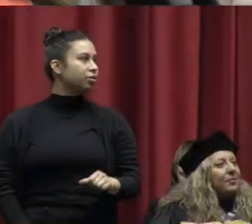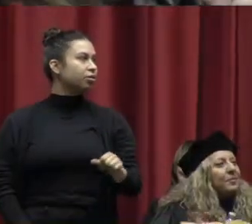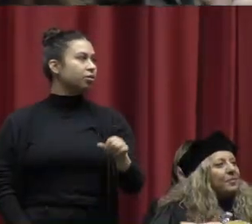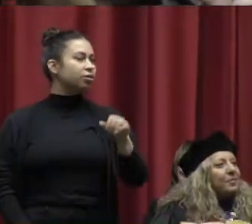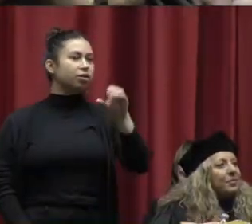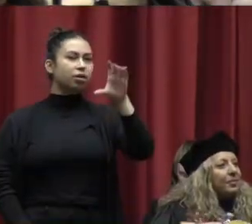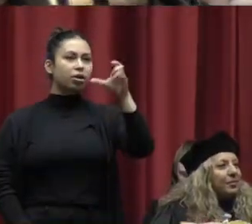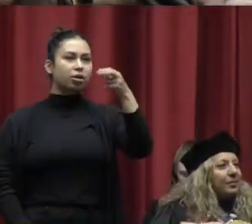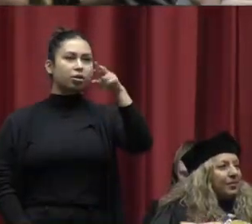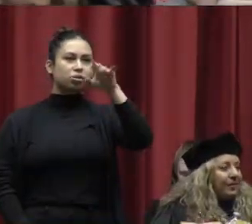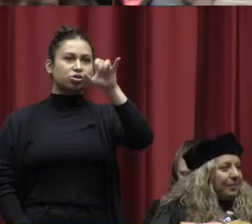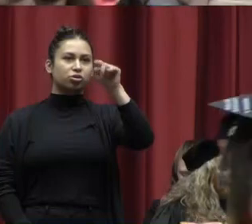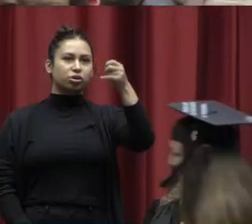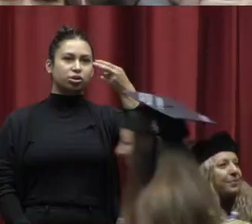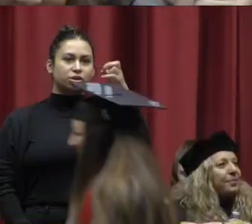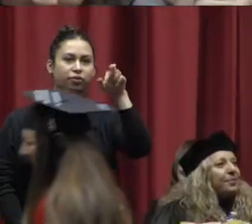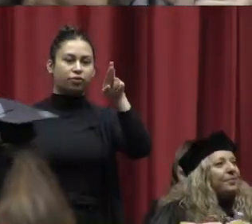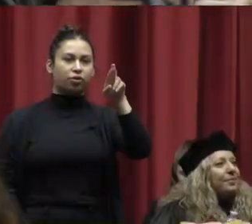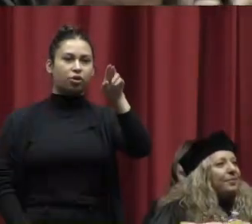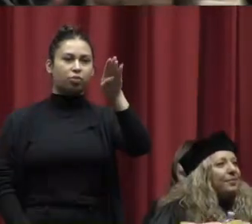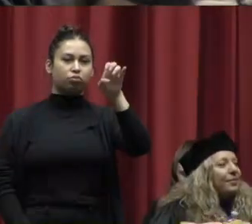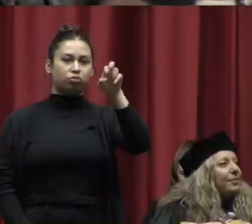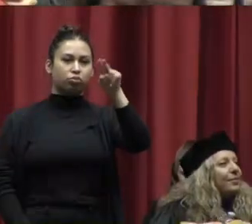Christopher Brennan.